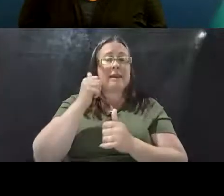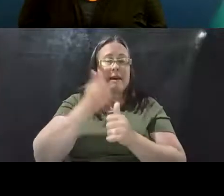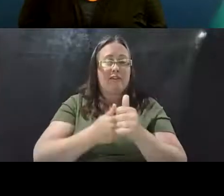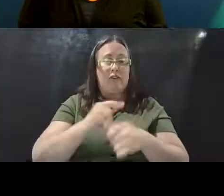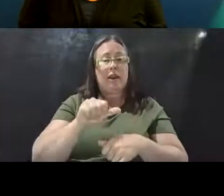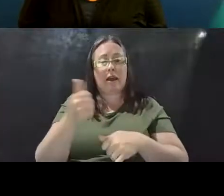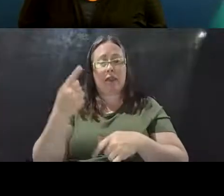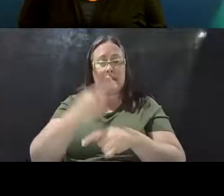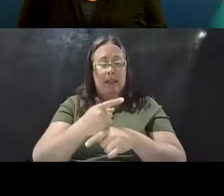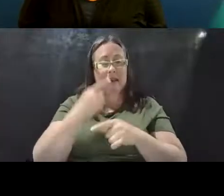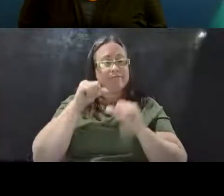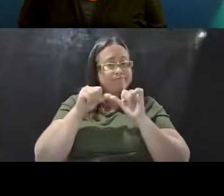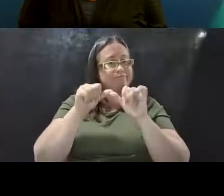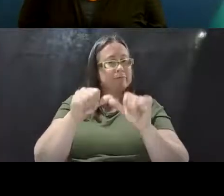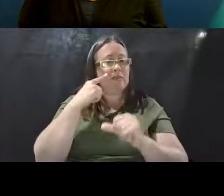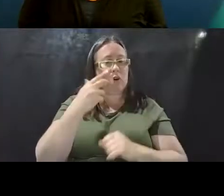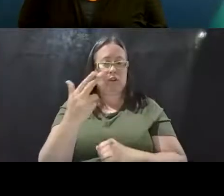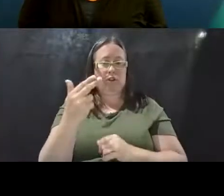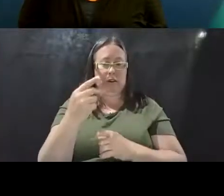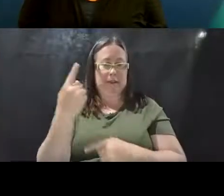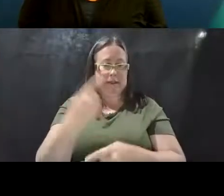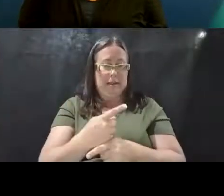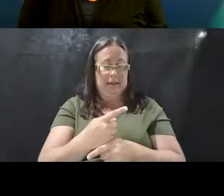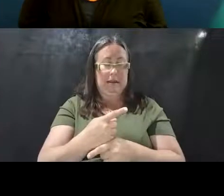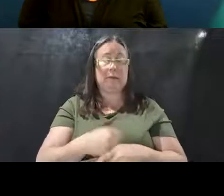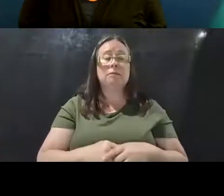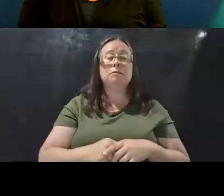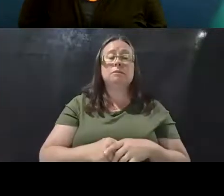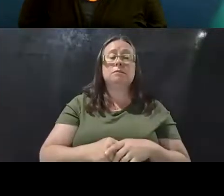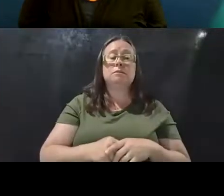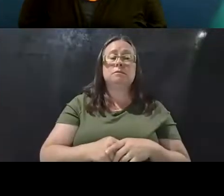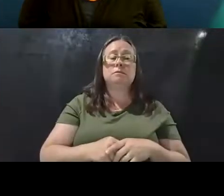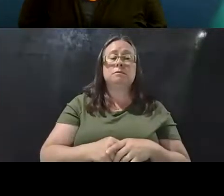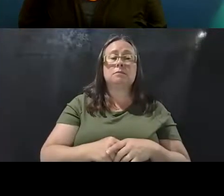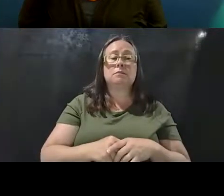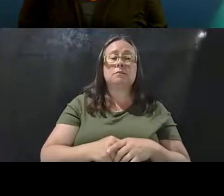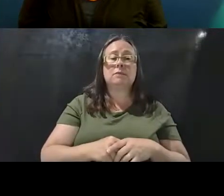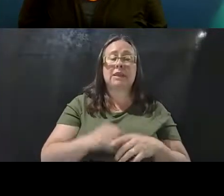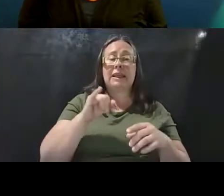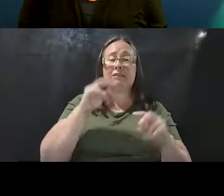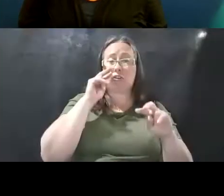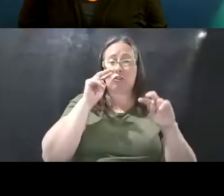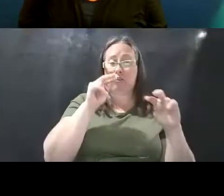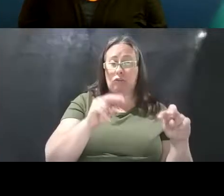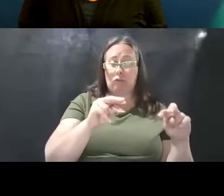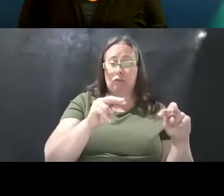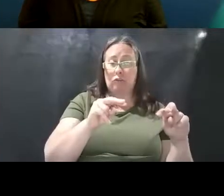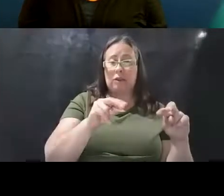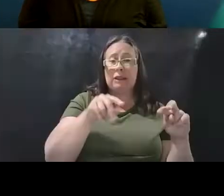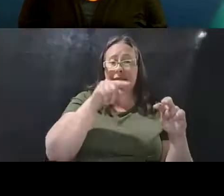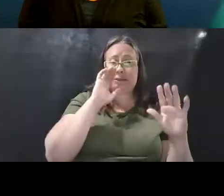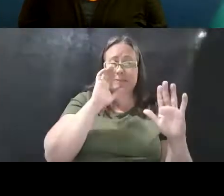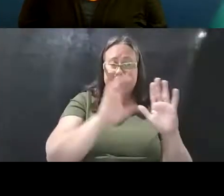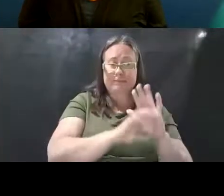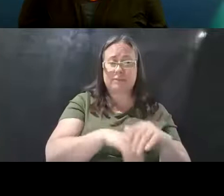to 13 days. And so a process that, so if we look at this schematic,